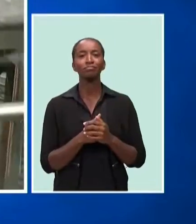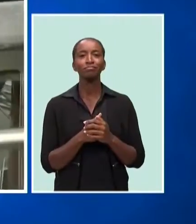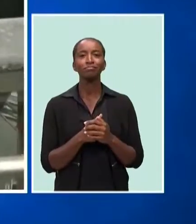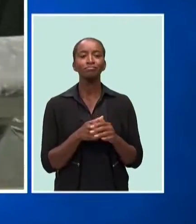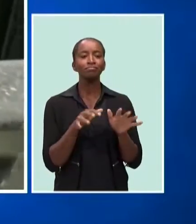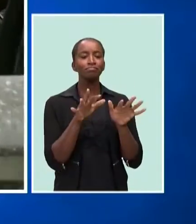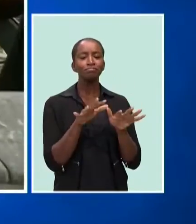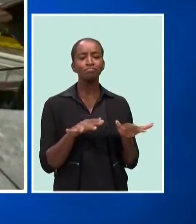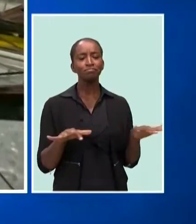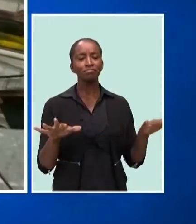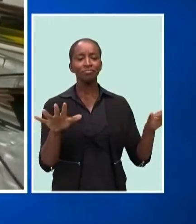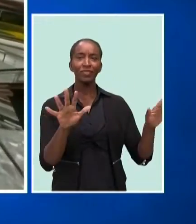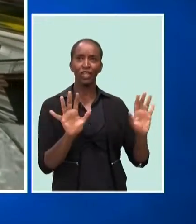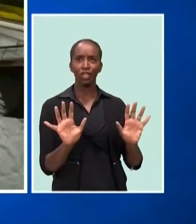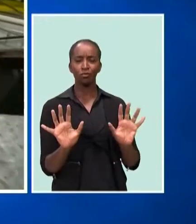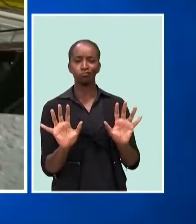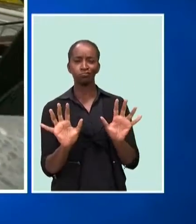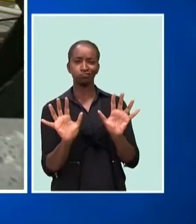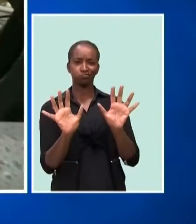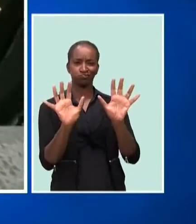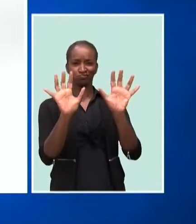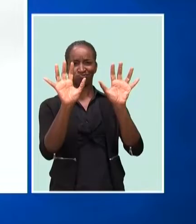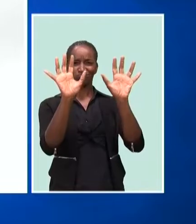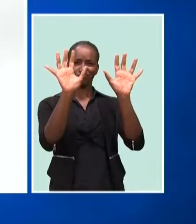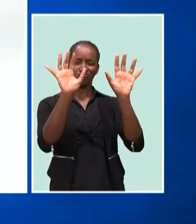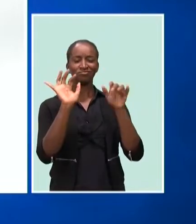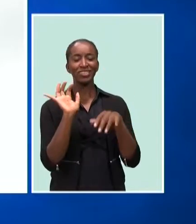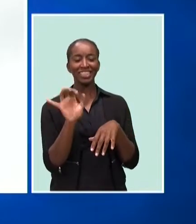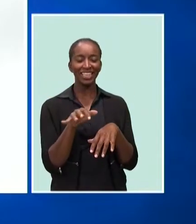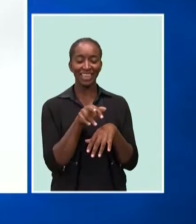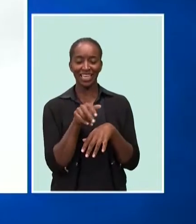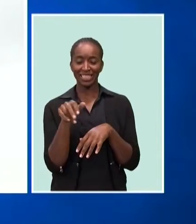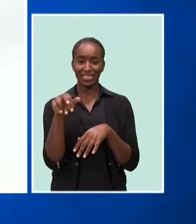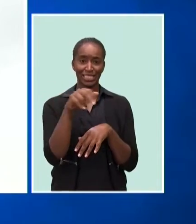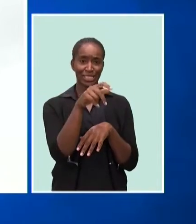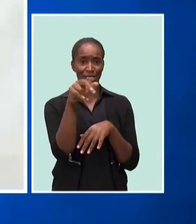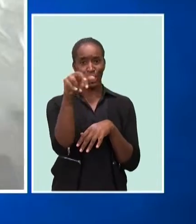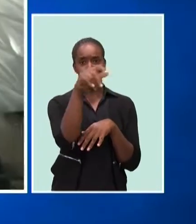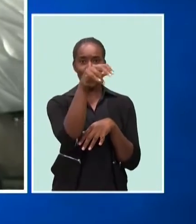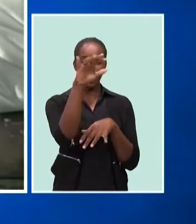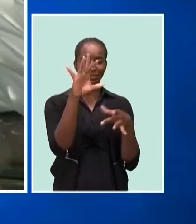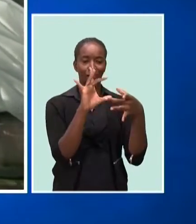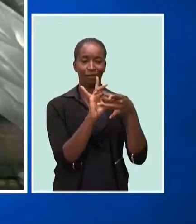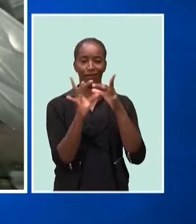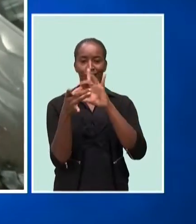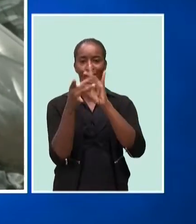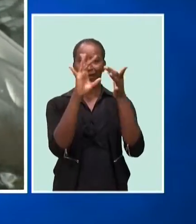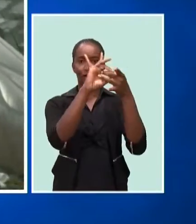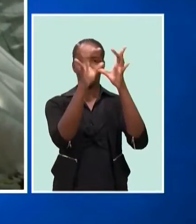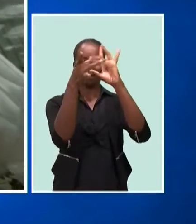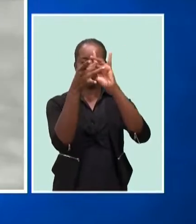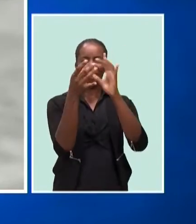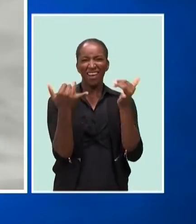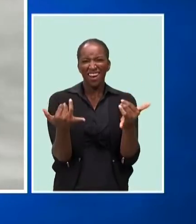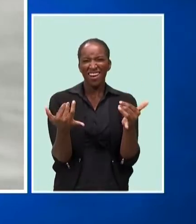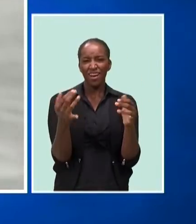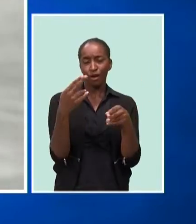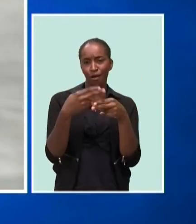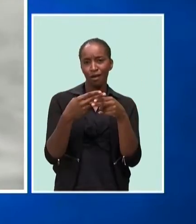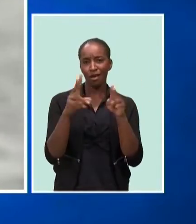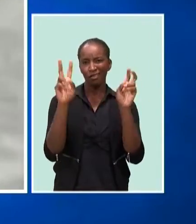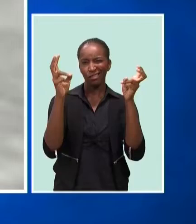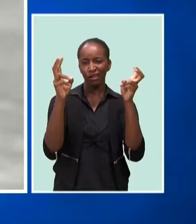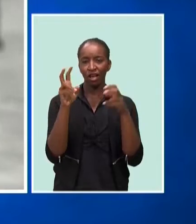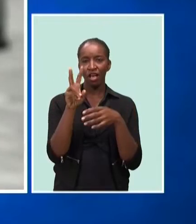honeycomb-like structure of some 2,500 interconnecting stairs, known for now simply as The Vessel. This